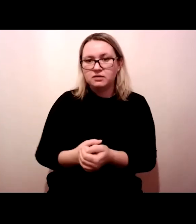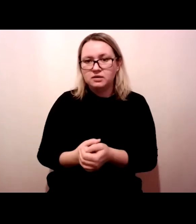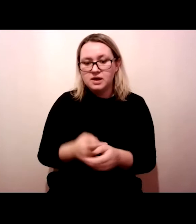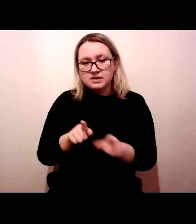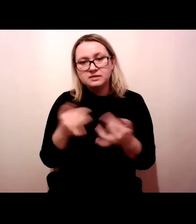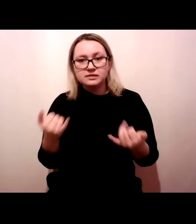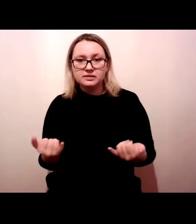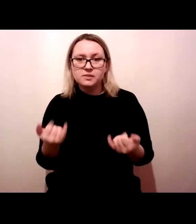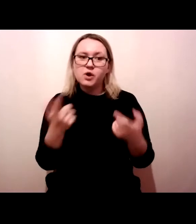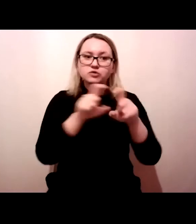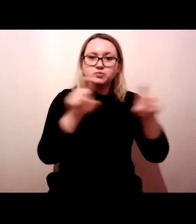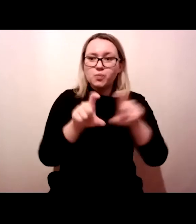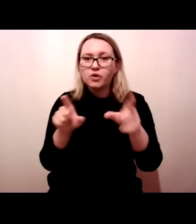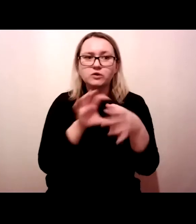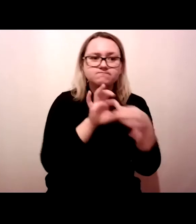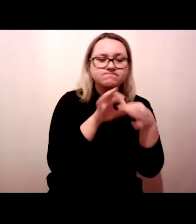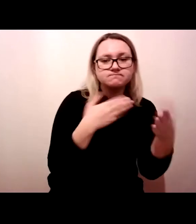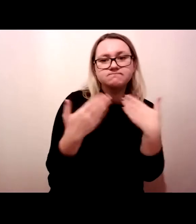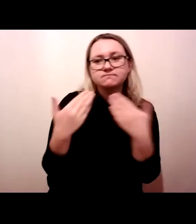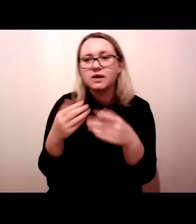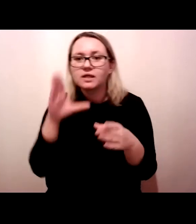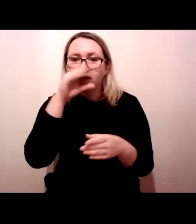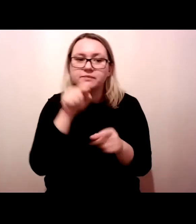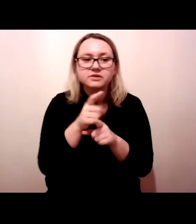obliged to take measures to prevent bullying.